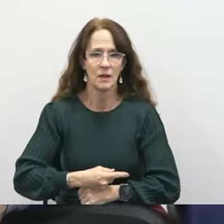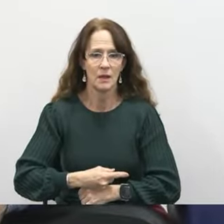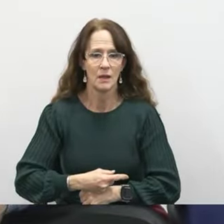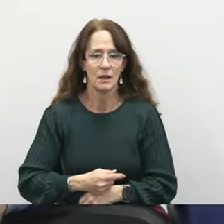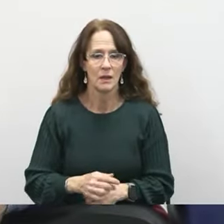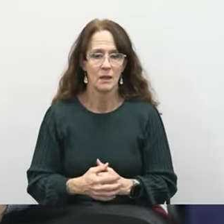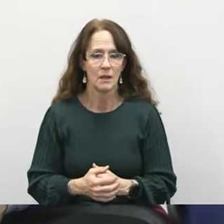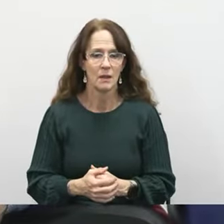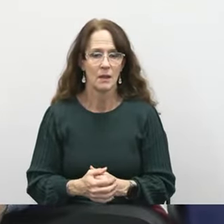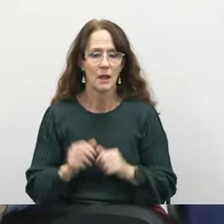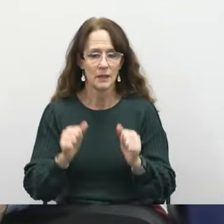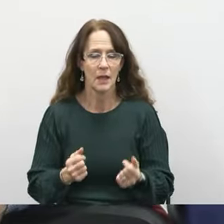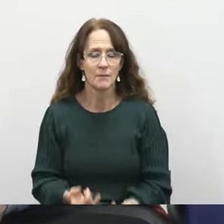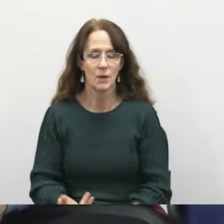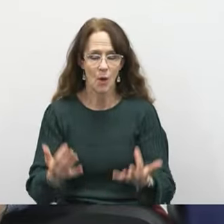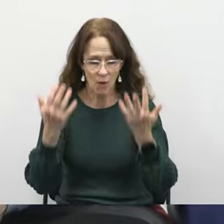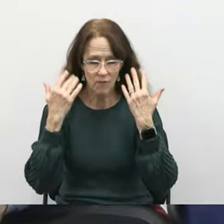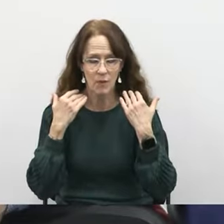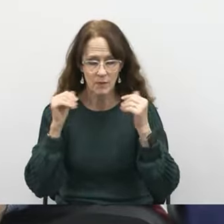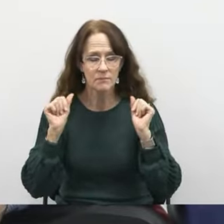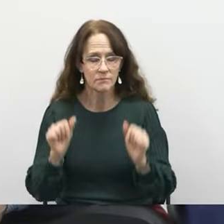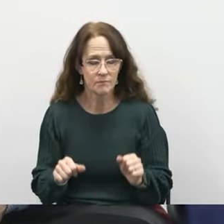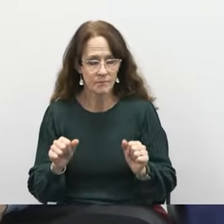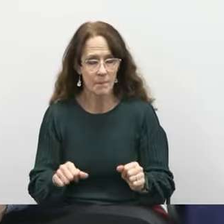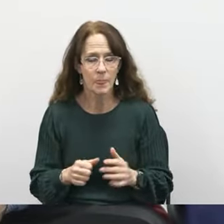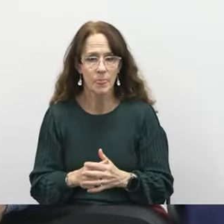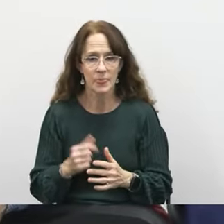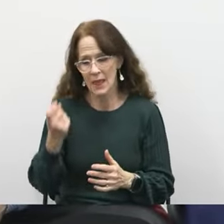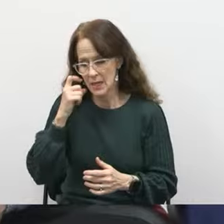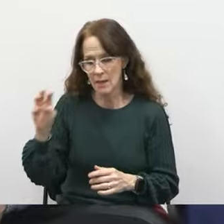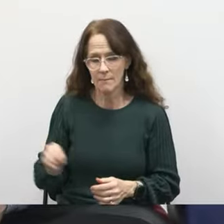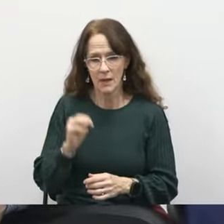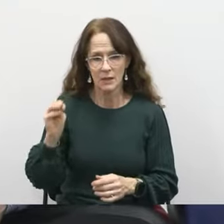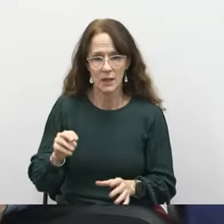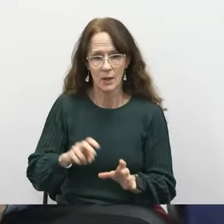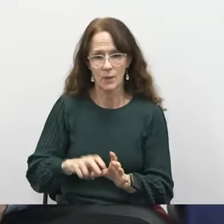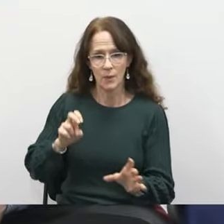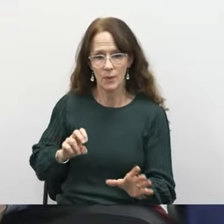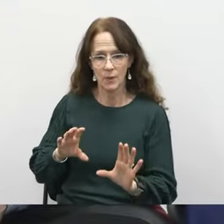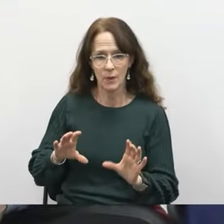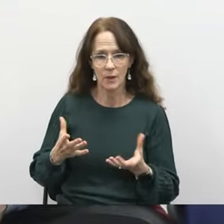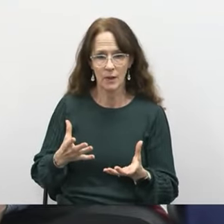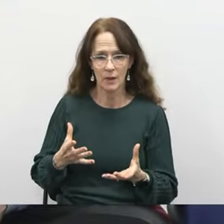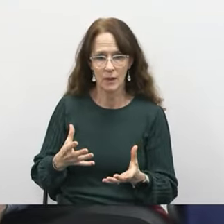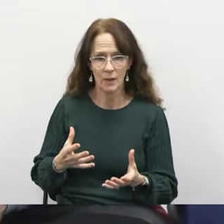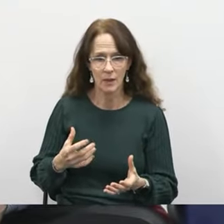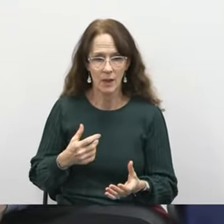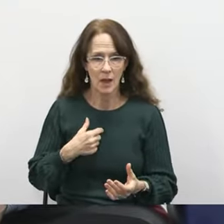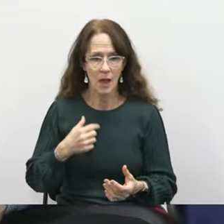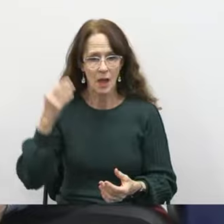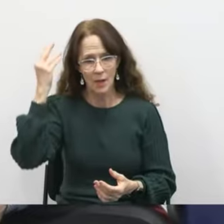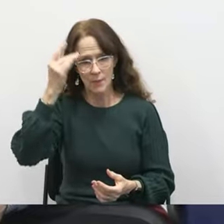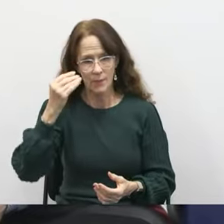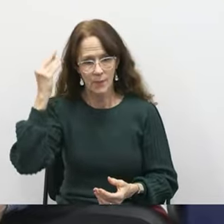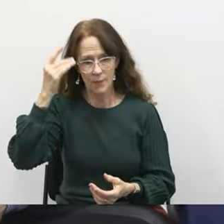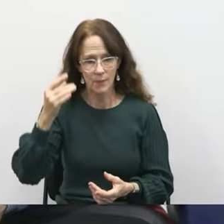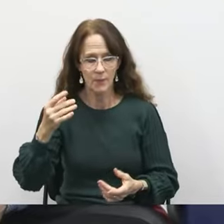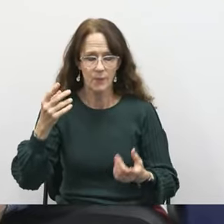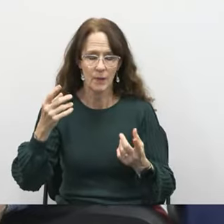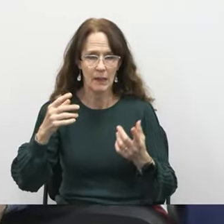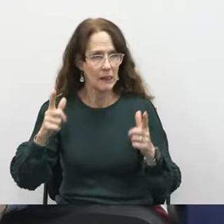But it can get overwhelming sometimes. Just this Monday, I took a step away from class, my mind filled with the rewarding but cluttering achievement of